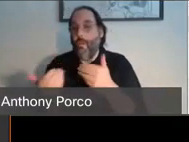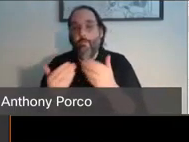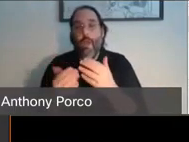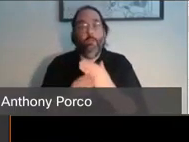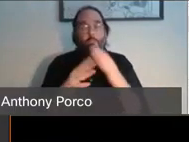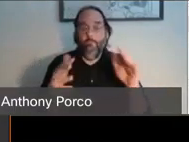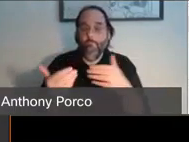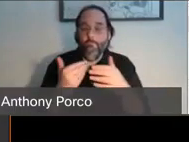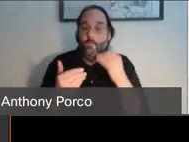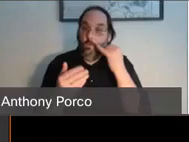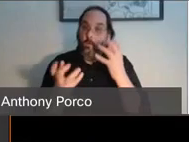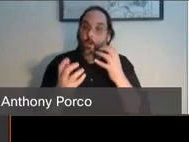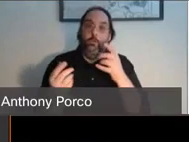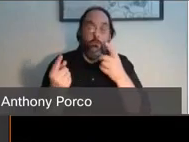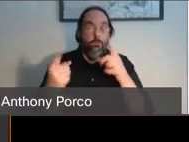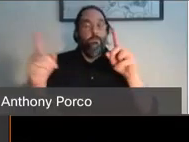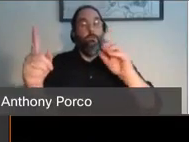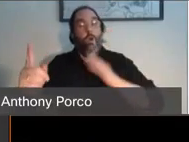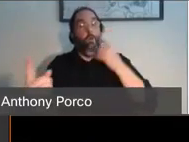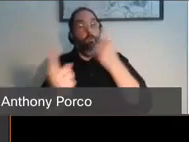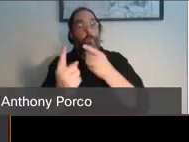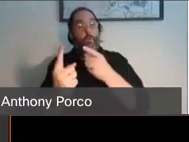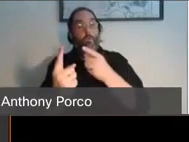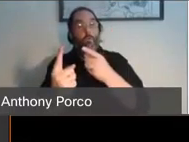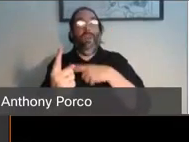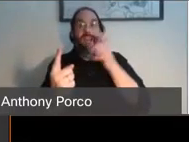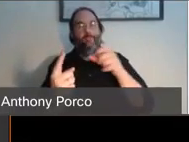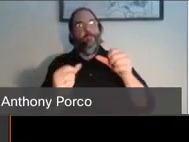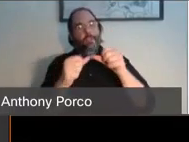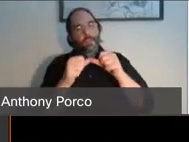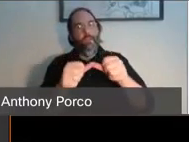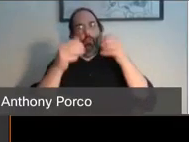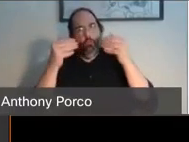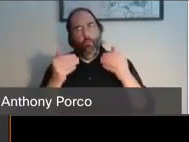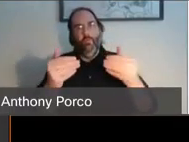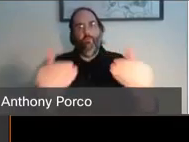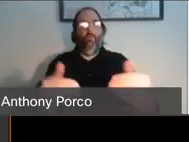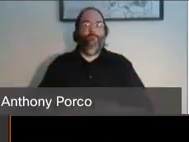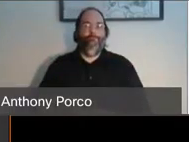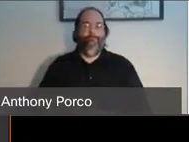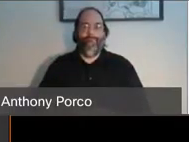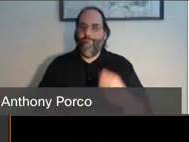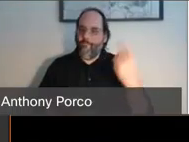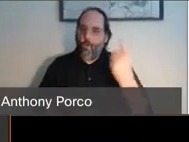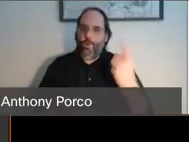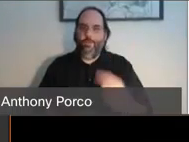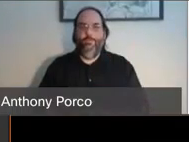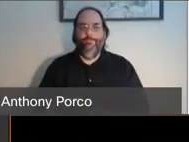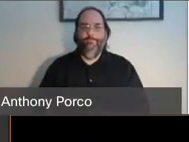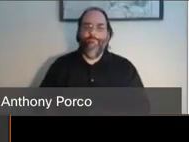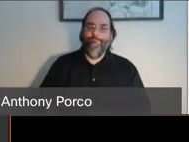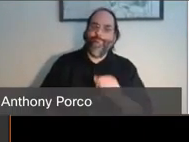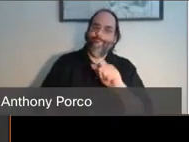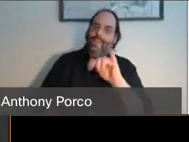to reach our objectives and accomplish our goals, we must keep moving forward, always. Allie,